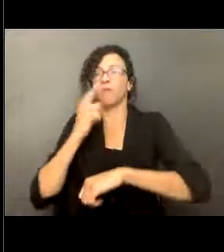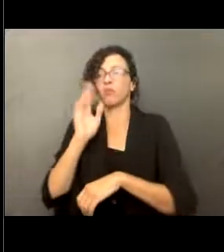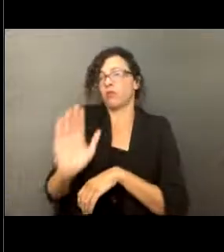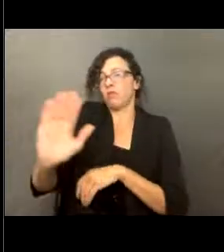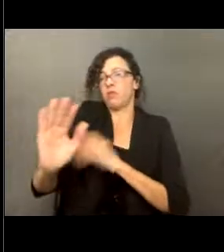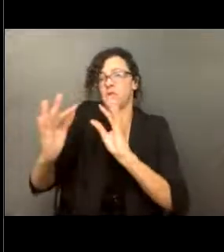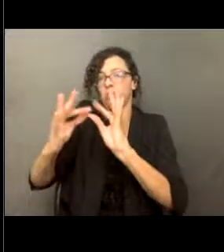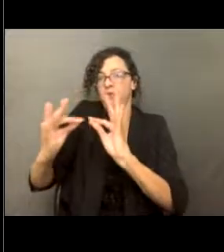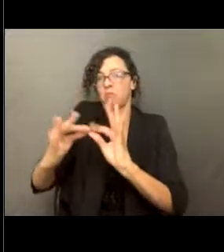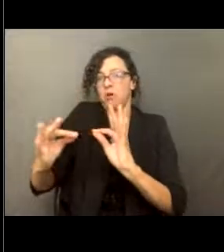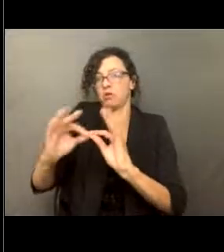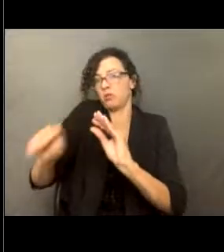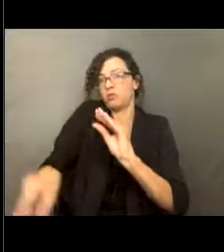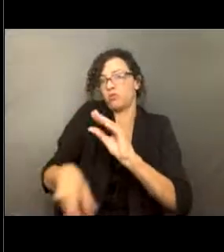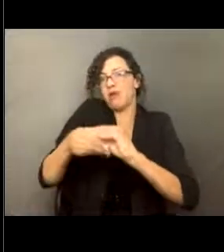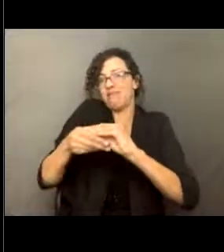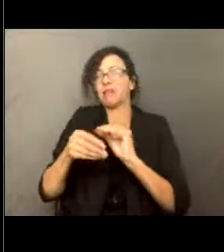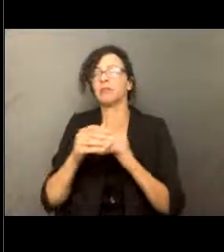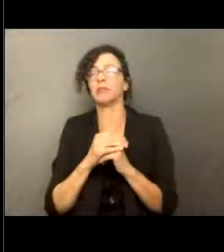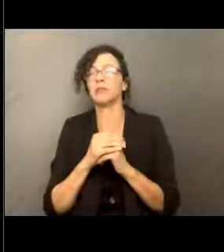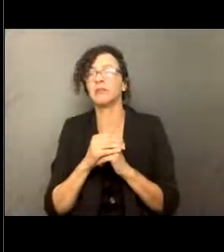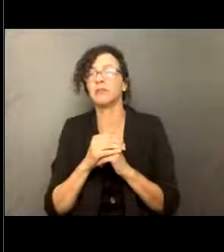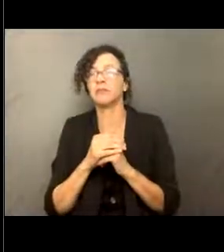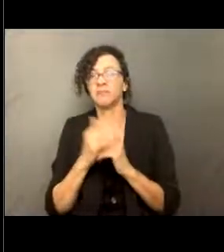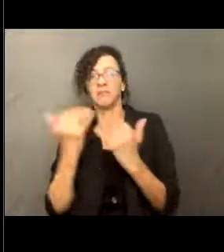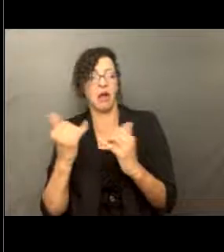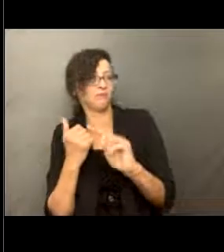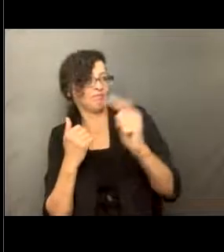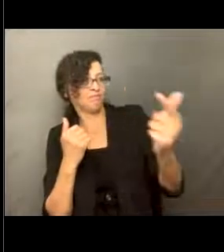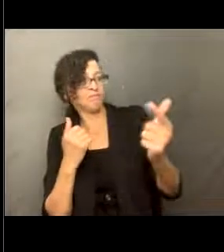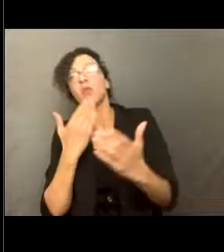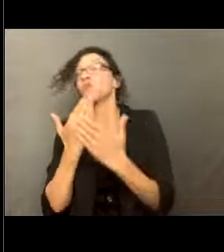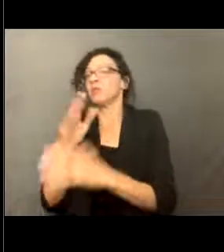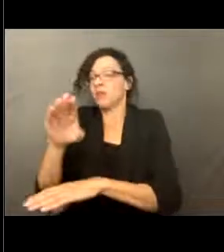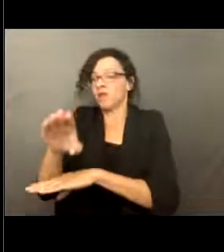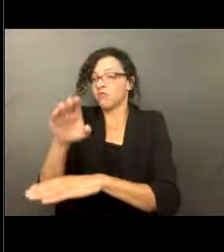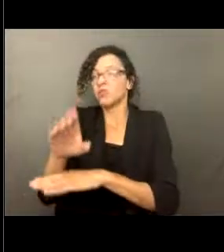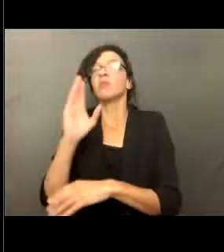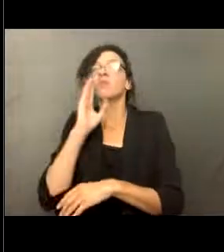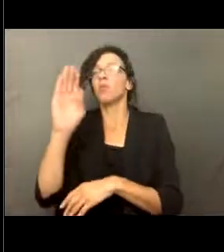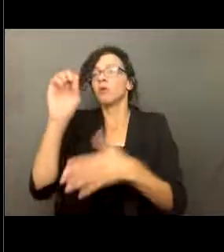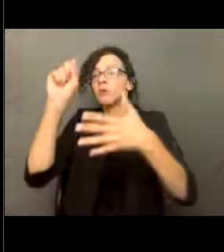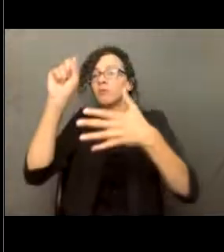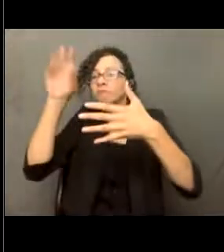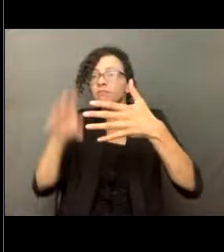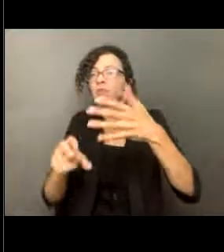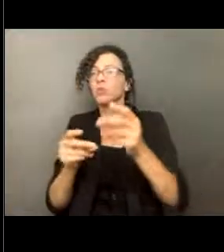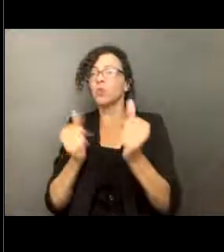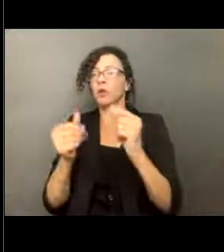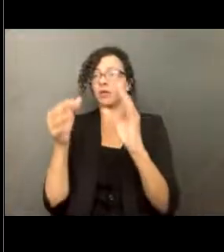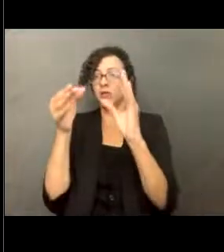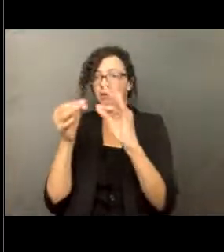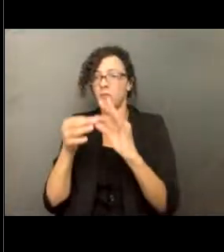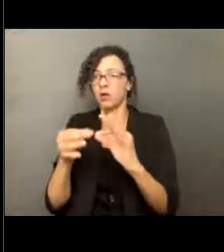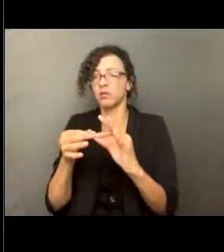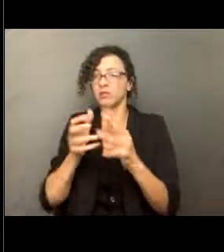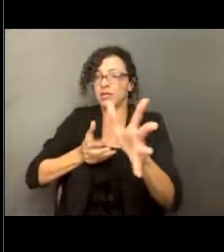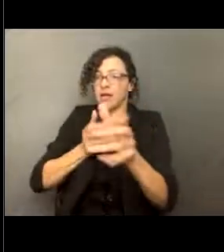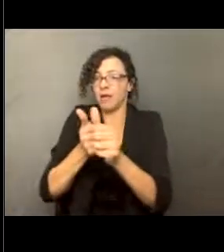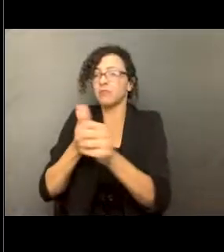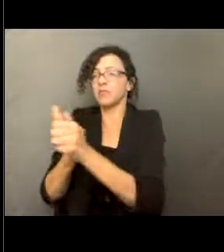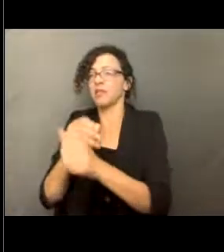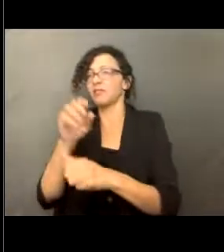you. Hi, good afternoon. I will give some quick remarks and updates as Sequoia mentioned. I think, first